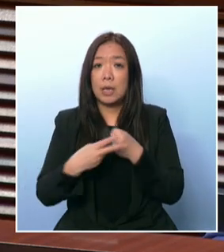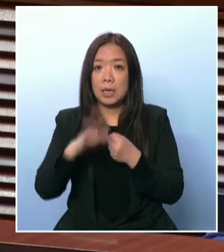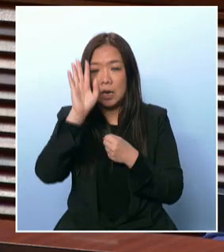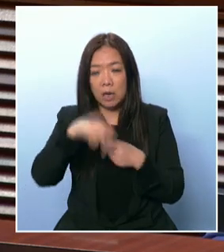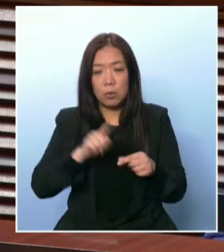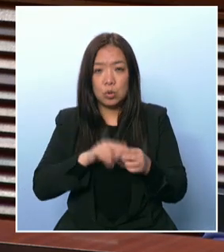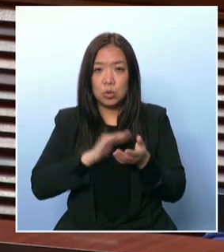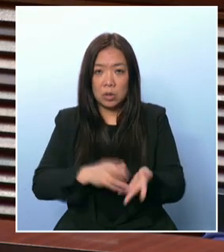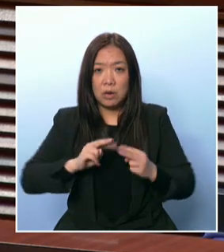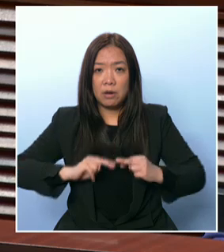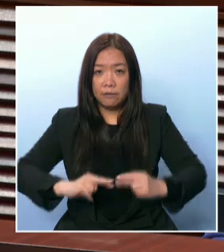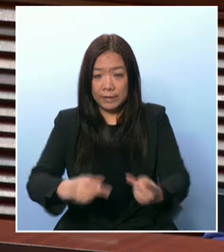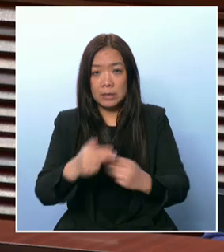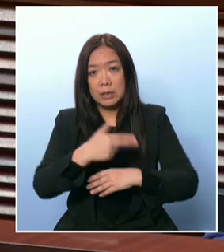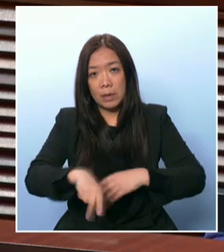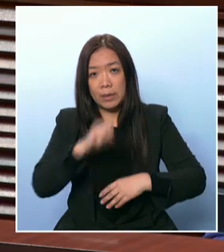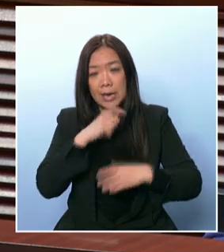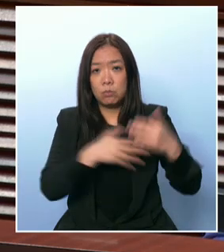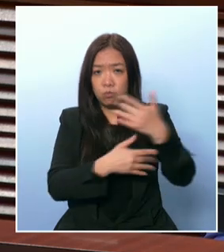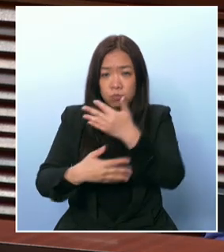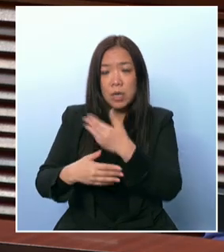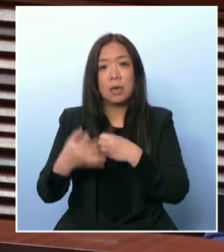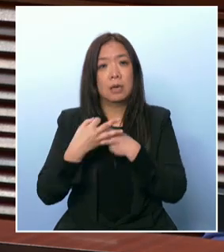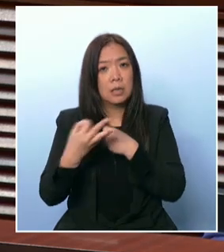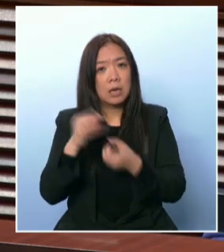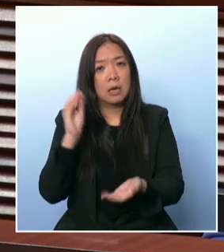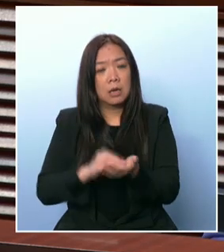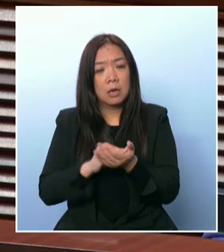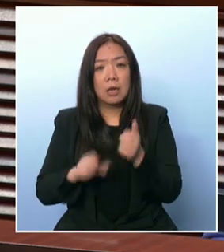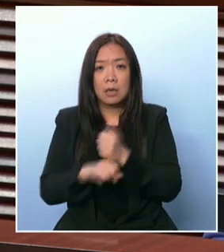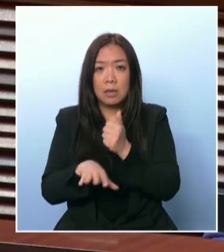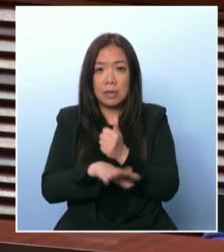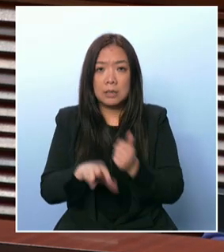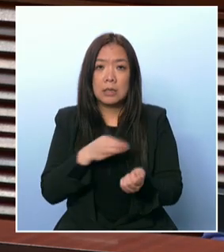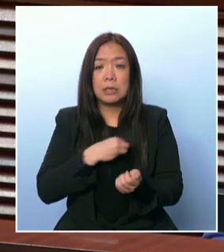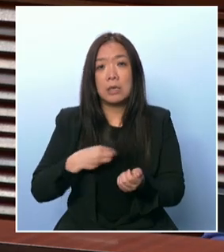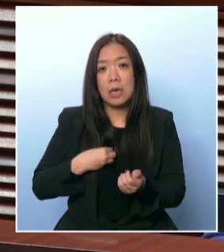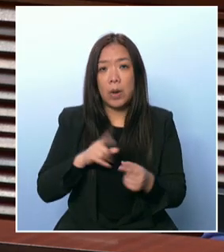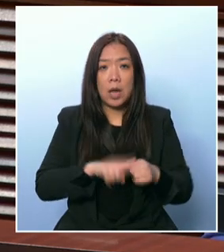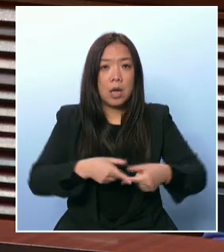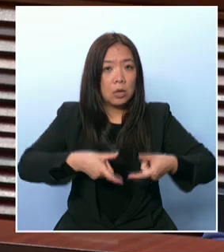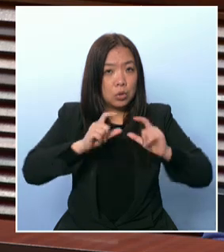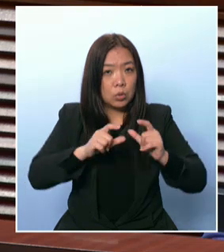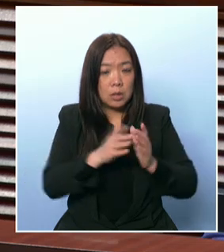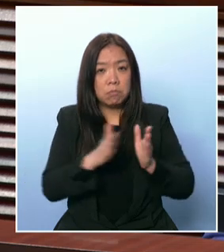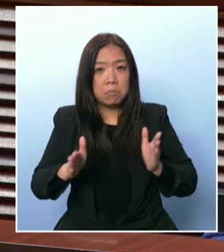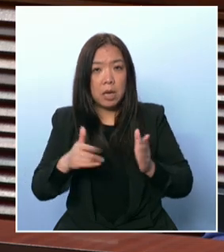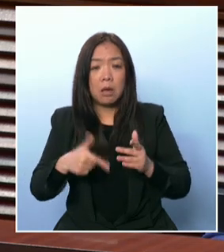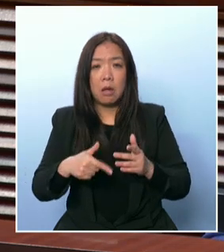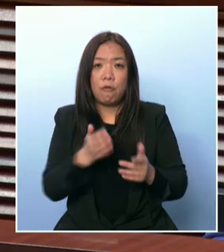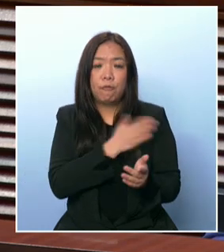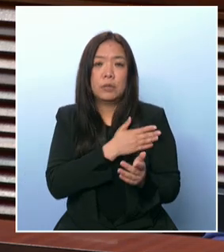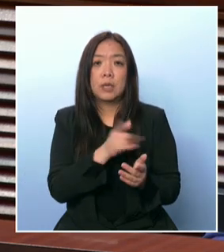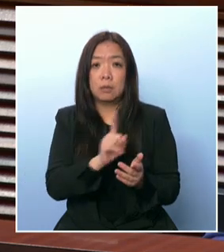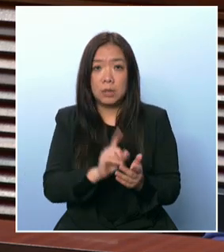soon to support the development of the trade. Second, we need a timetable for developing CM. 3, in